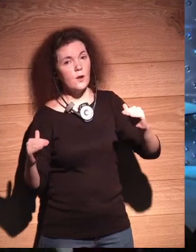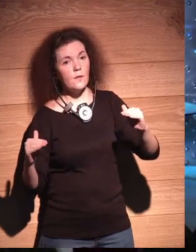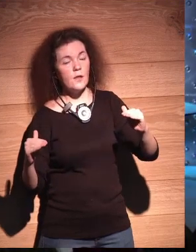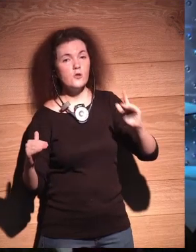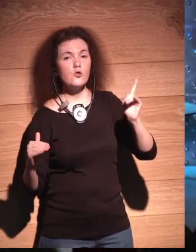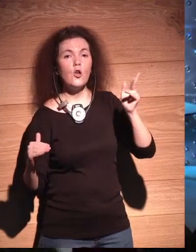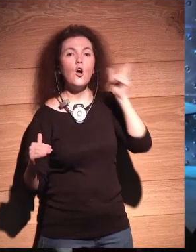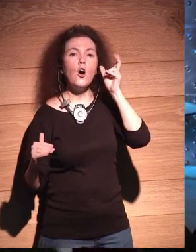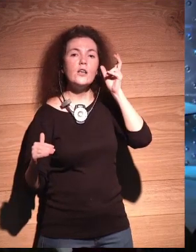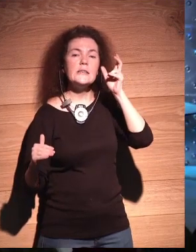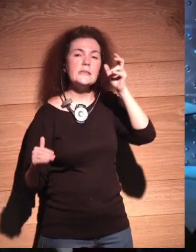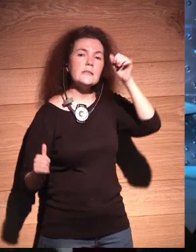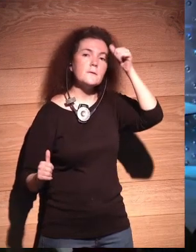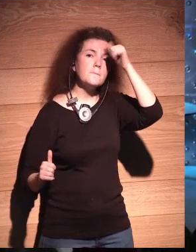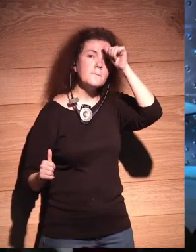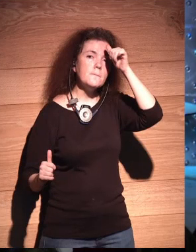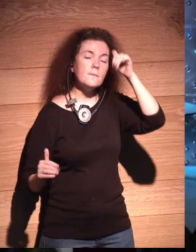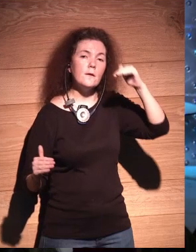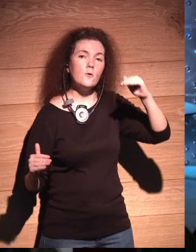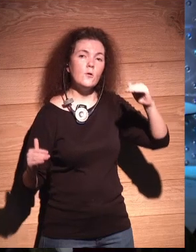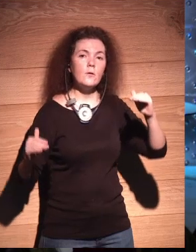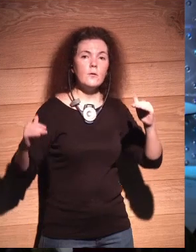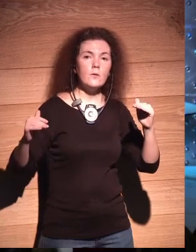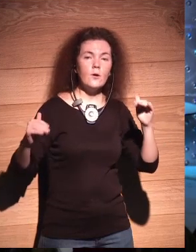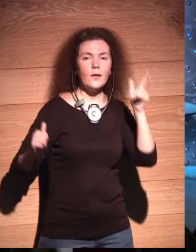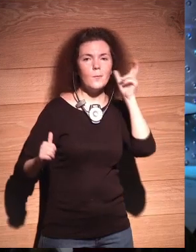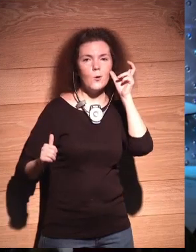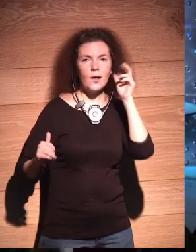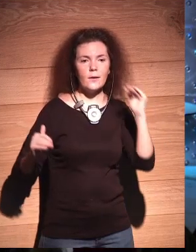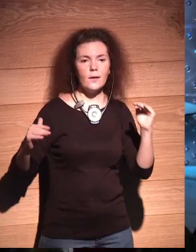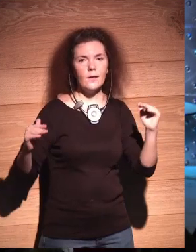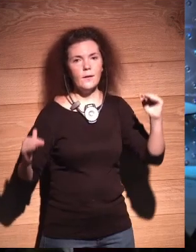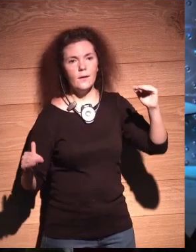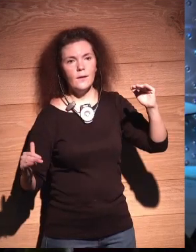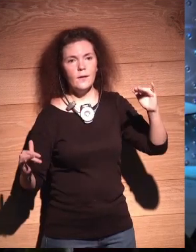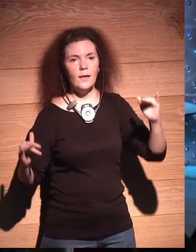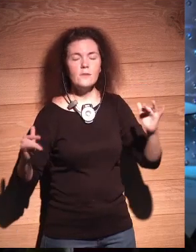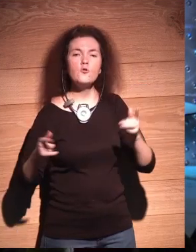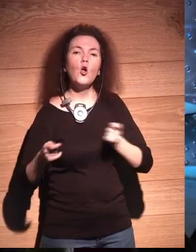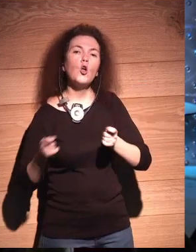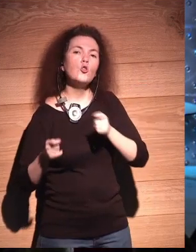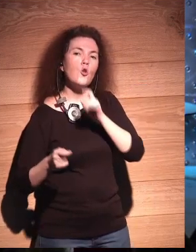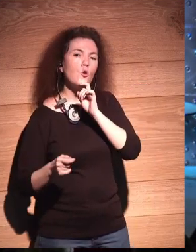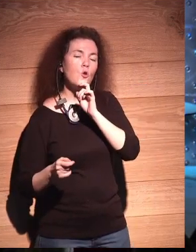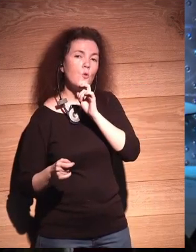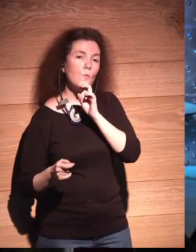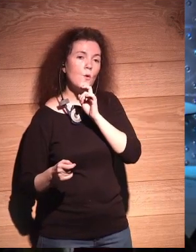if they're level, it's a duet, and it's controlled by this like little central thing